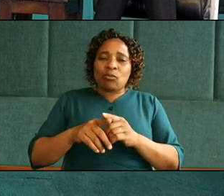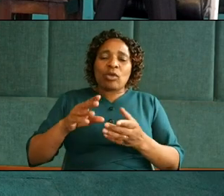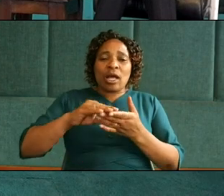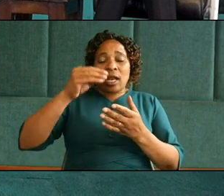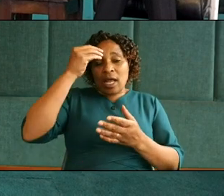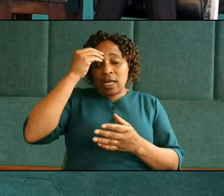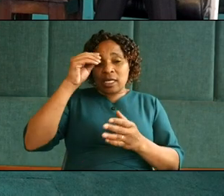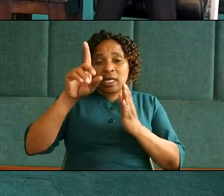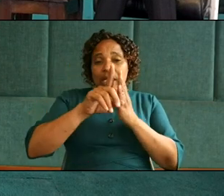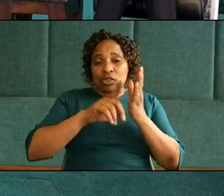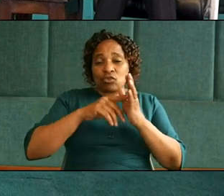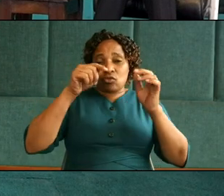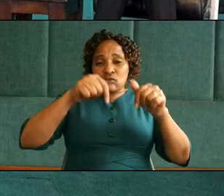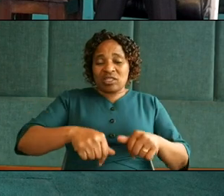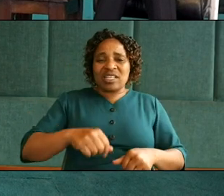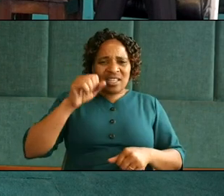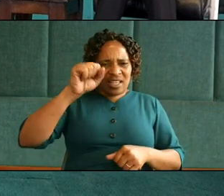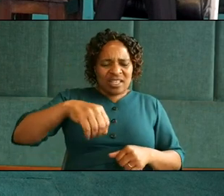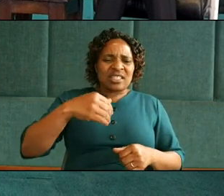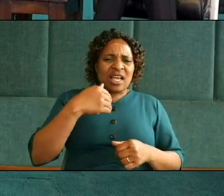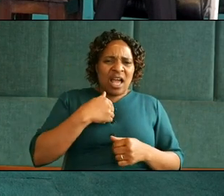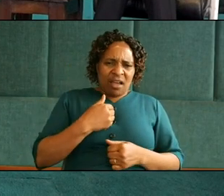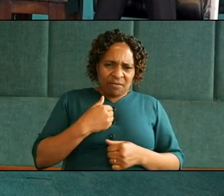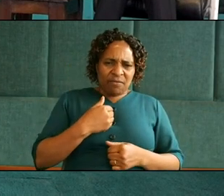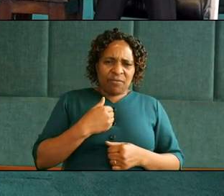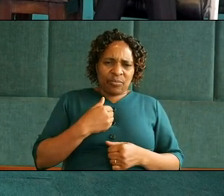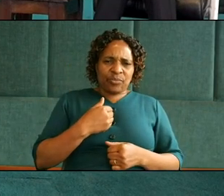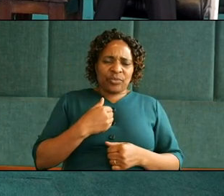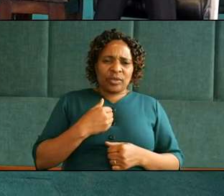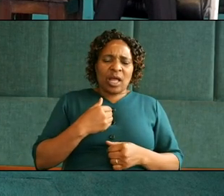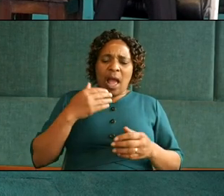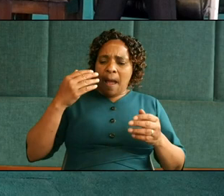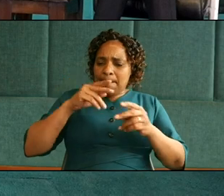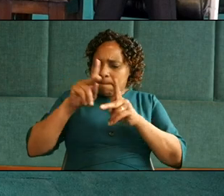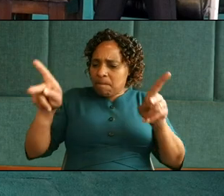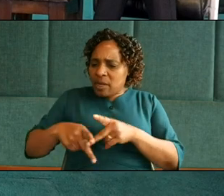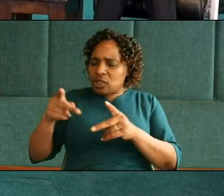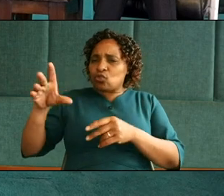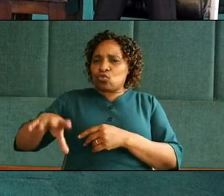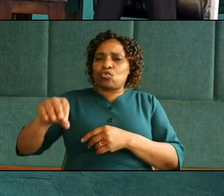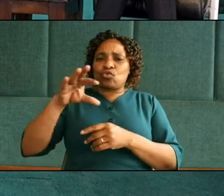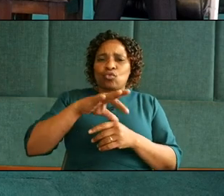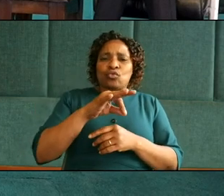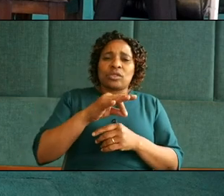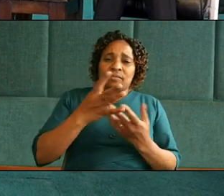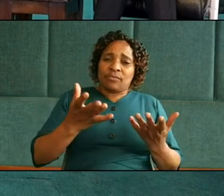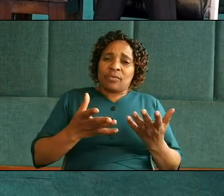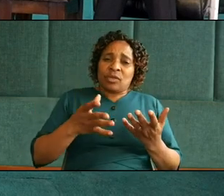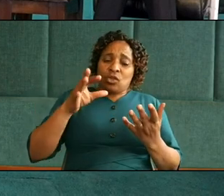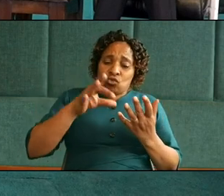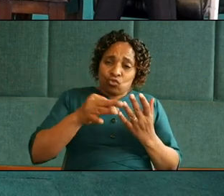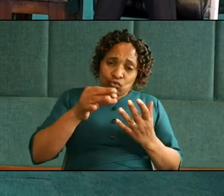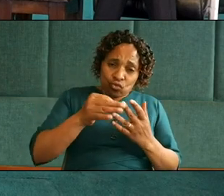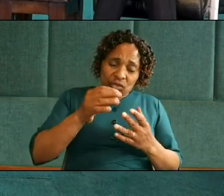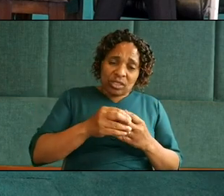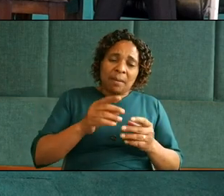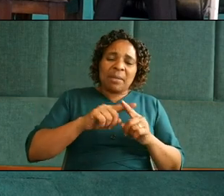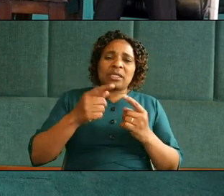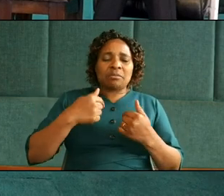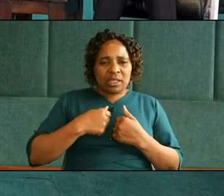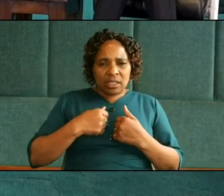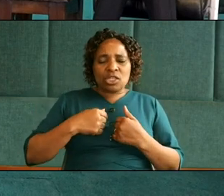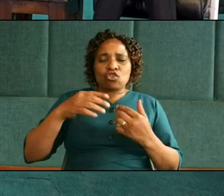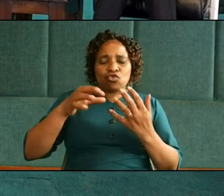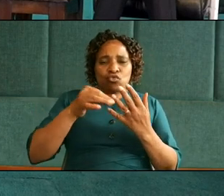learning in our lesson today that, yes, we have a side to choose. And though it may be hard to choose the side of the Lord, because as we